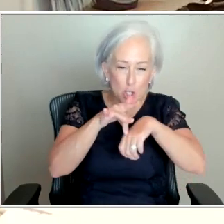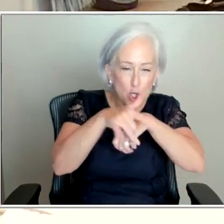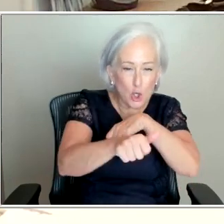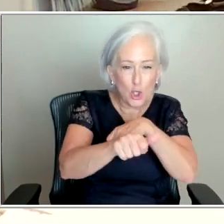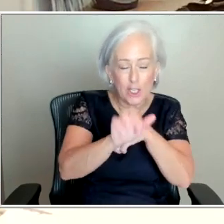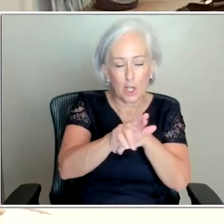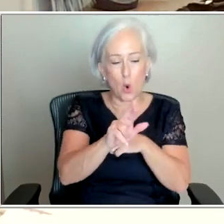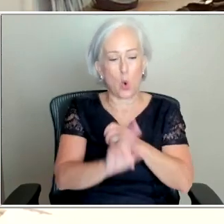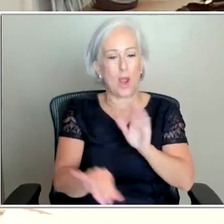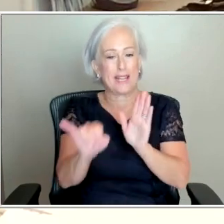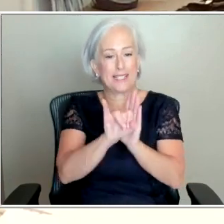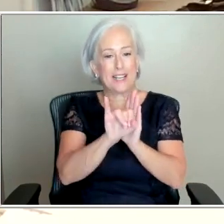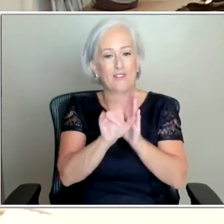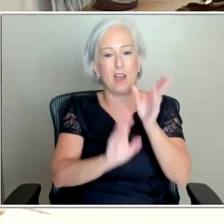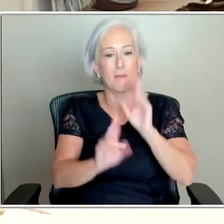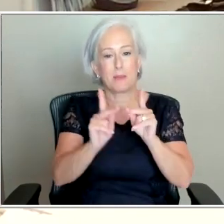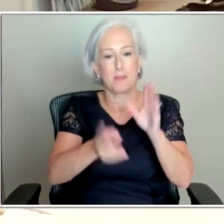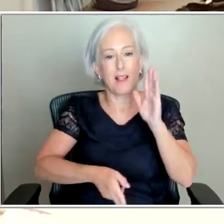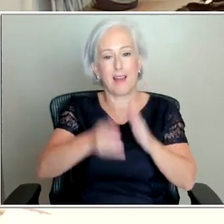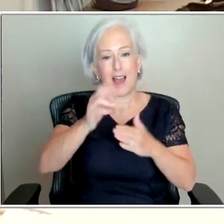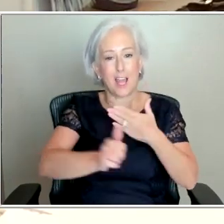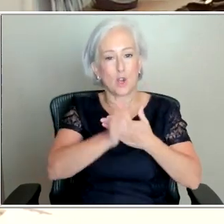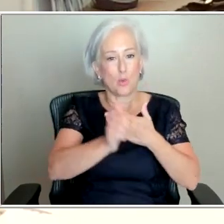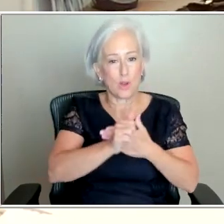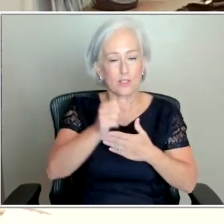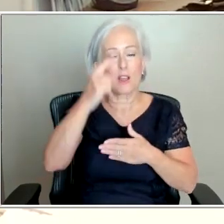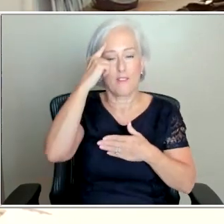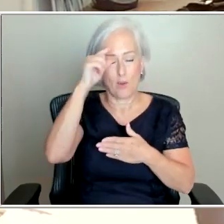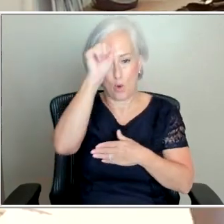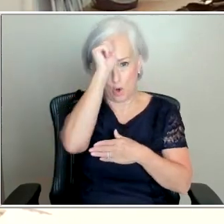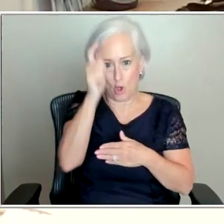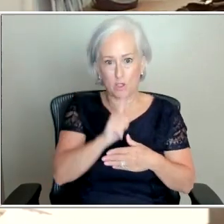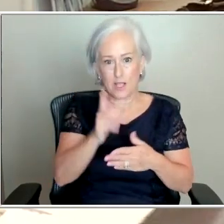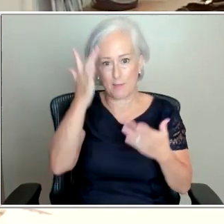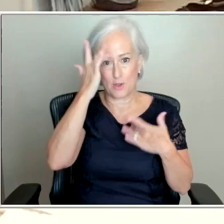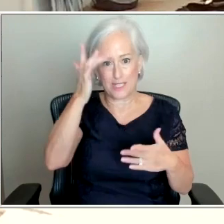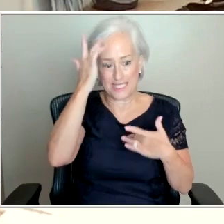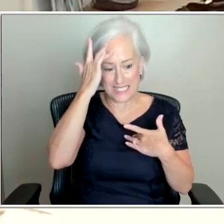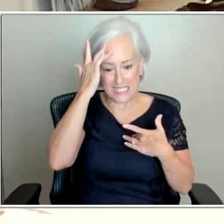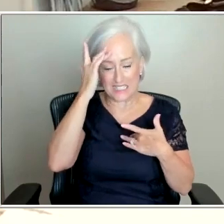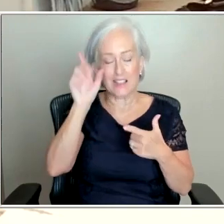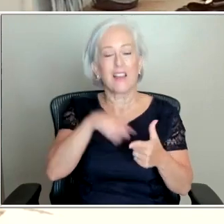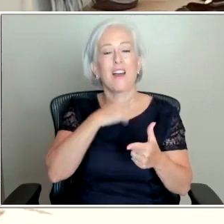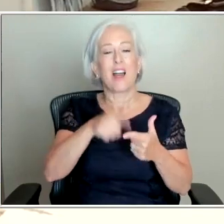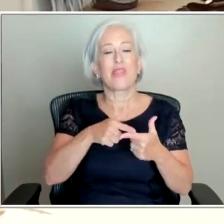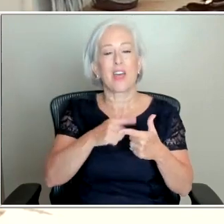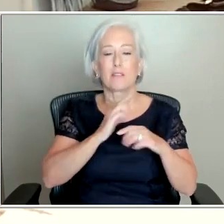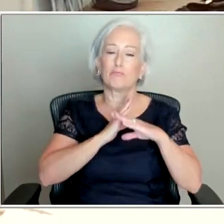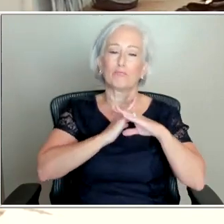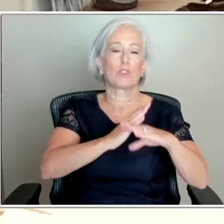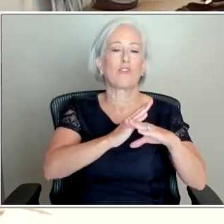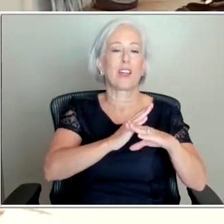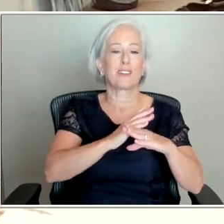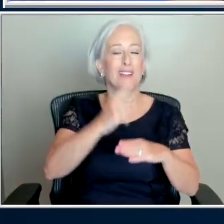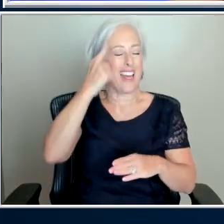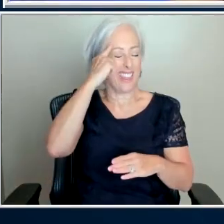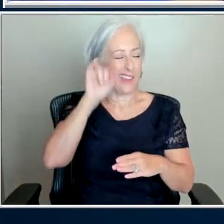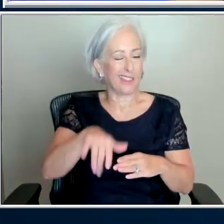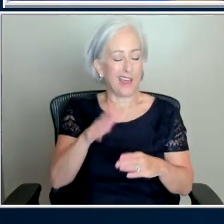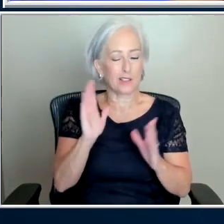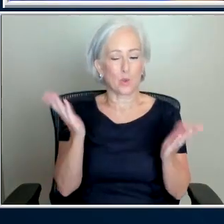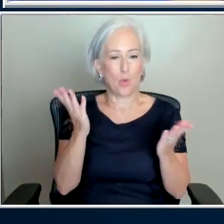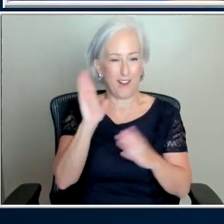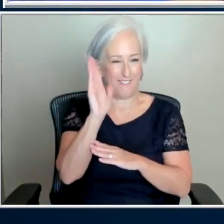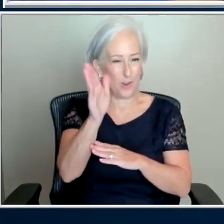at high risk for Alzheimer's disease and then really go after it to prevent it. That's really what the future, I think, is going to bring.